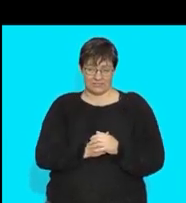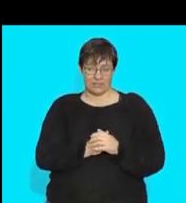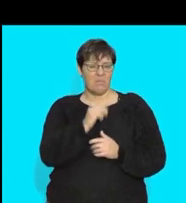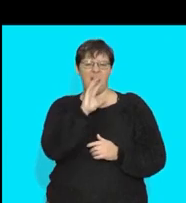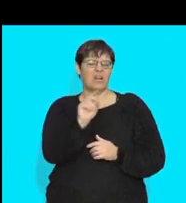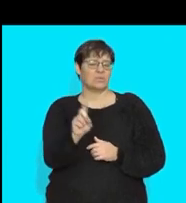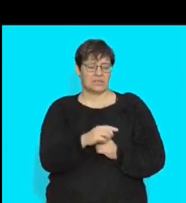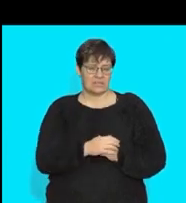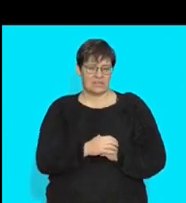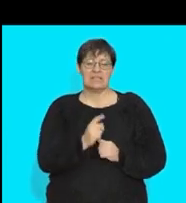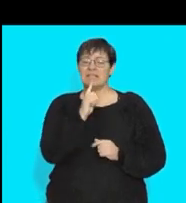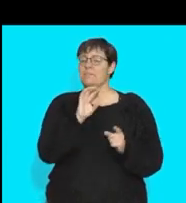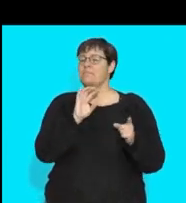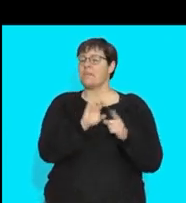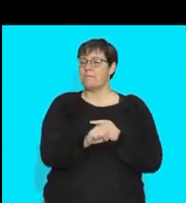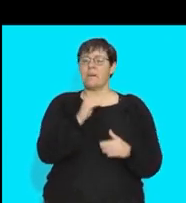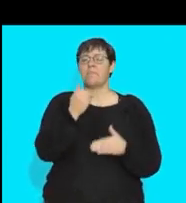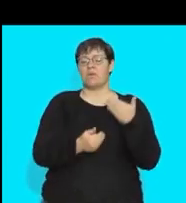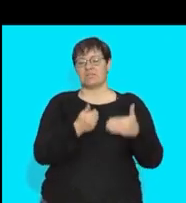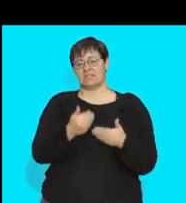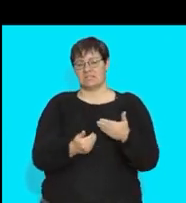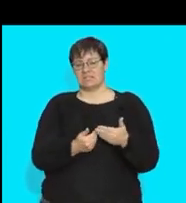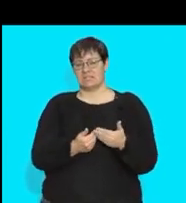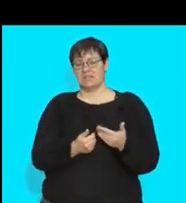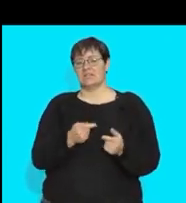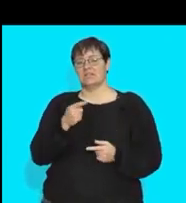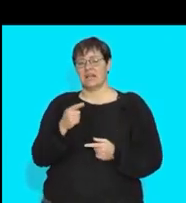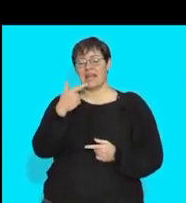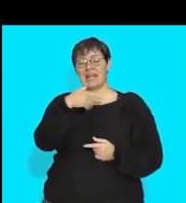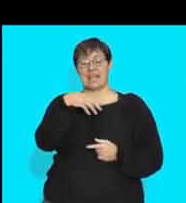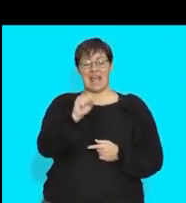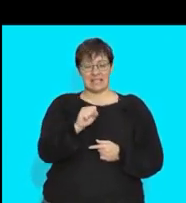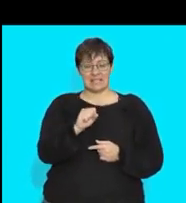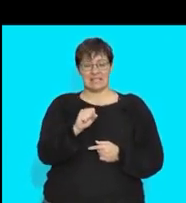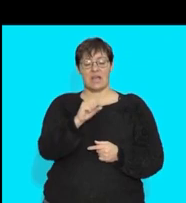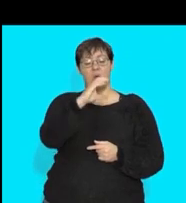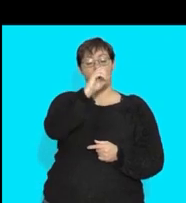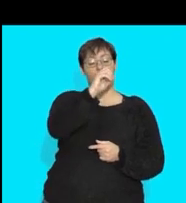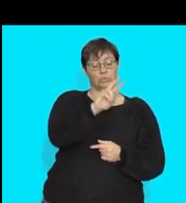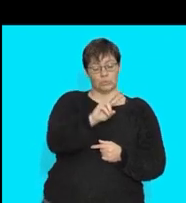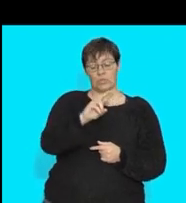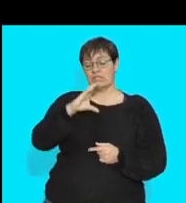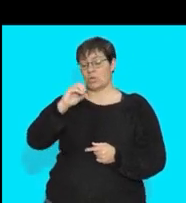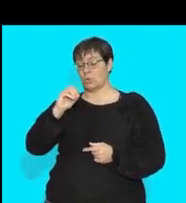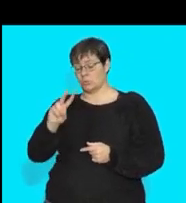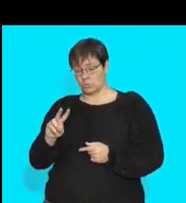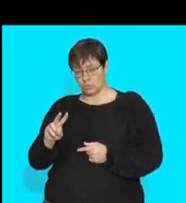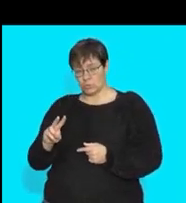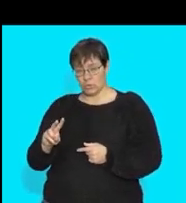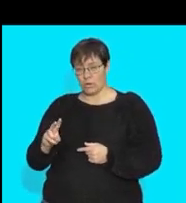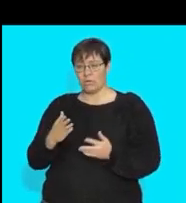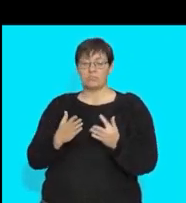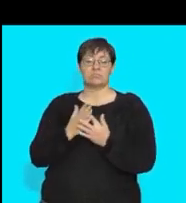I ask here? It says, define the processes by which gases, oxygen and carbon dioxide,